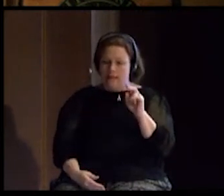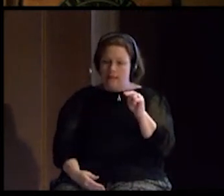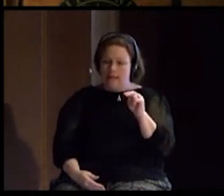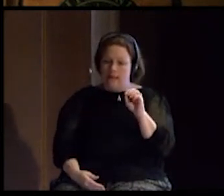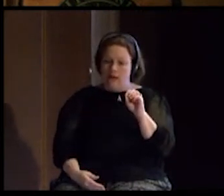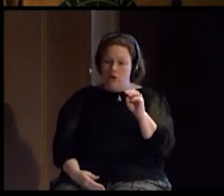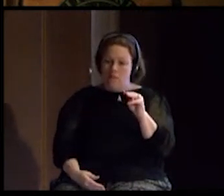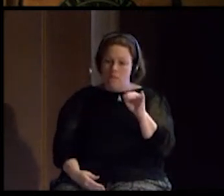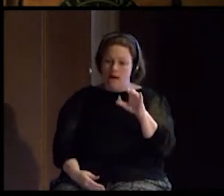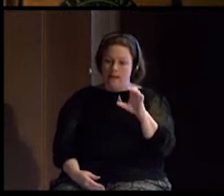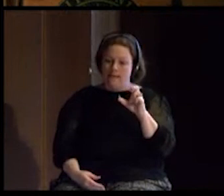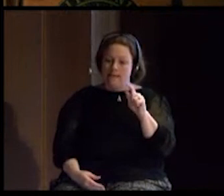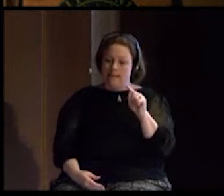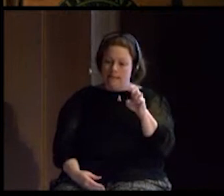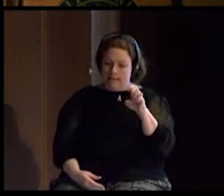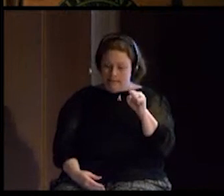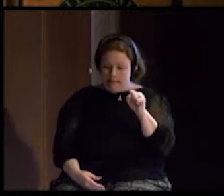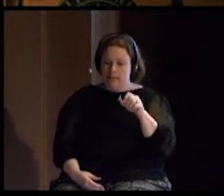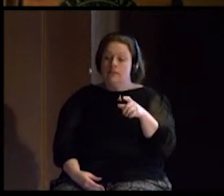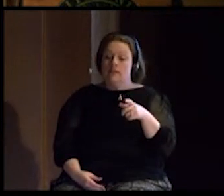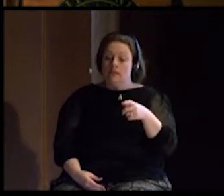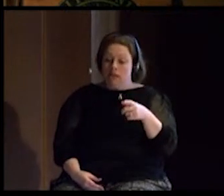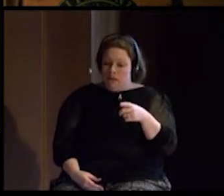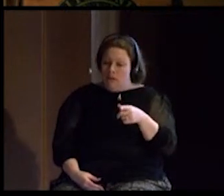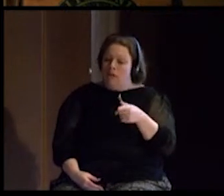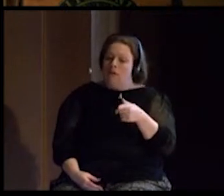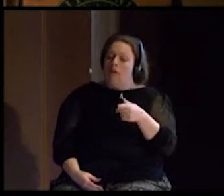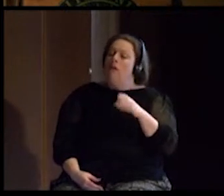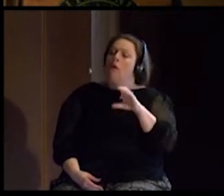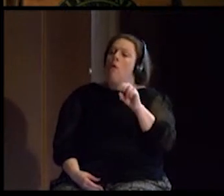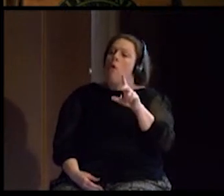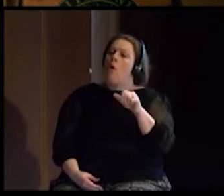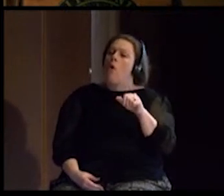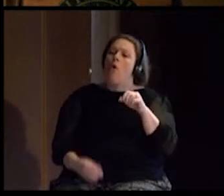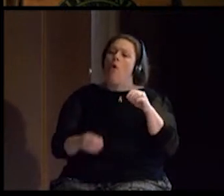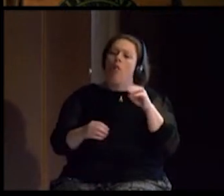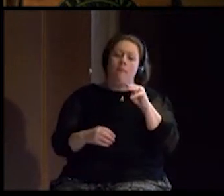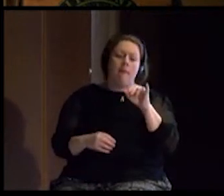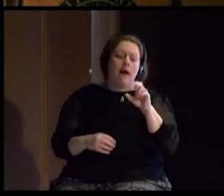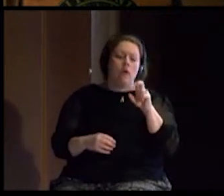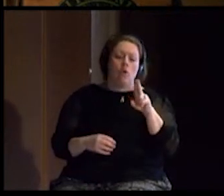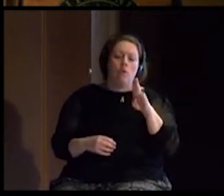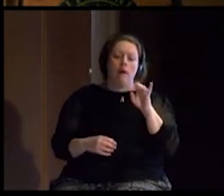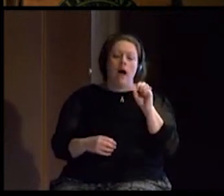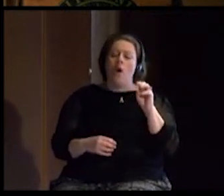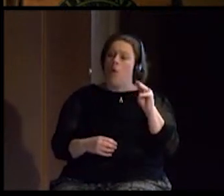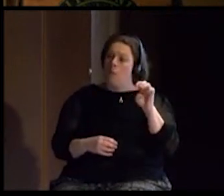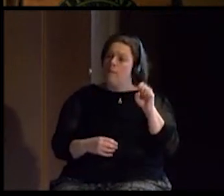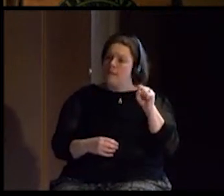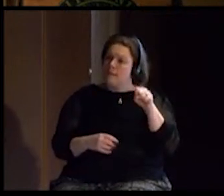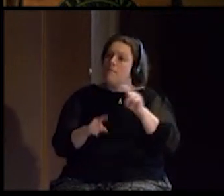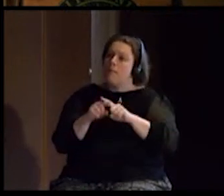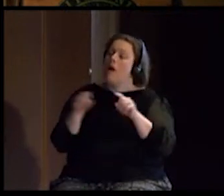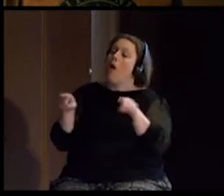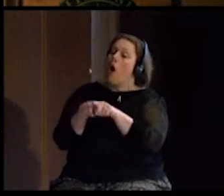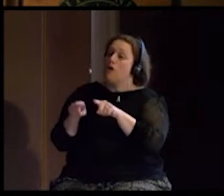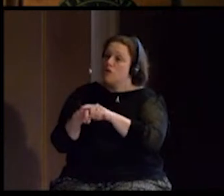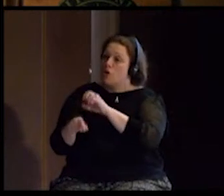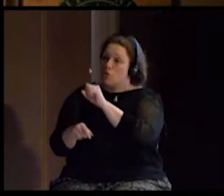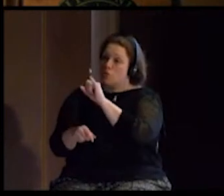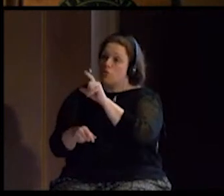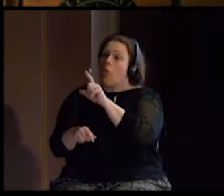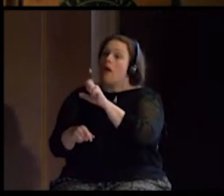Actinomycetes have been described as constituent members of coral microbiomes, but they're also extremely abundant in soils.